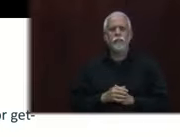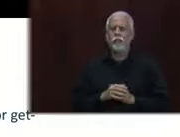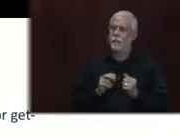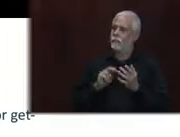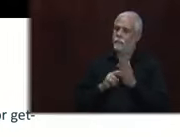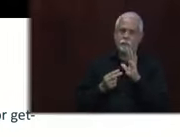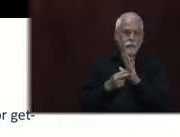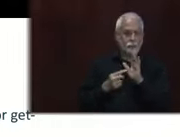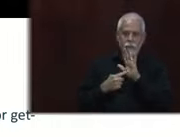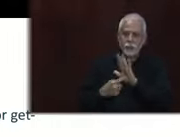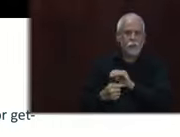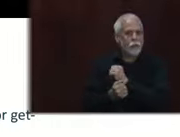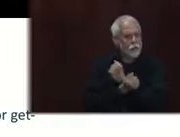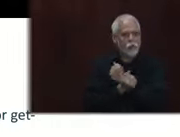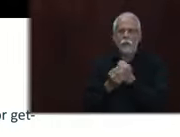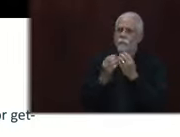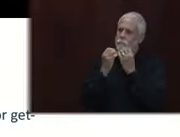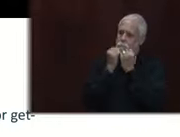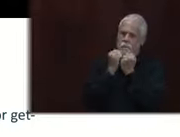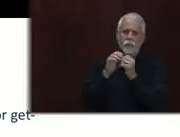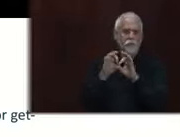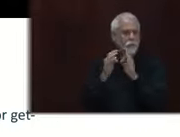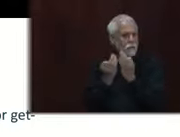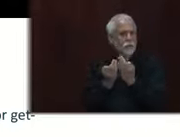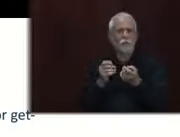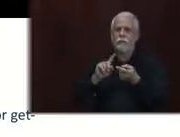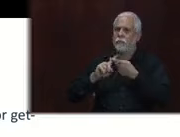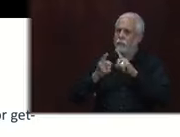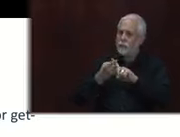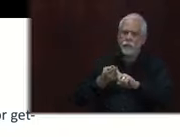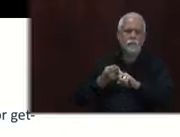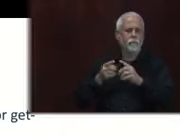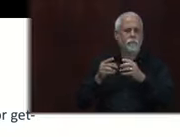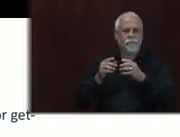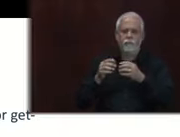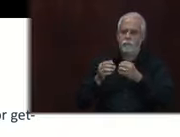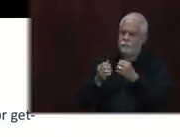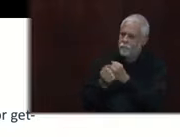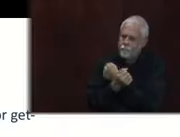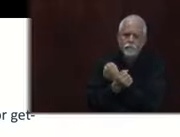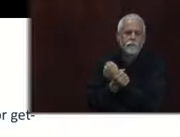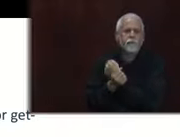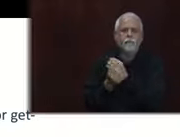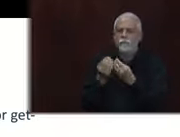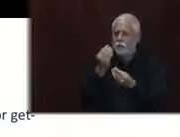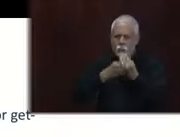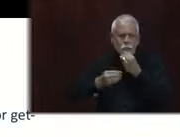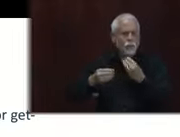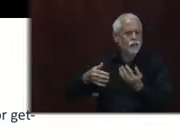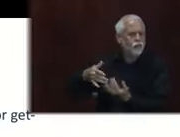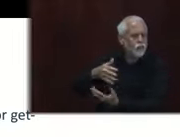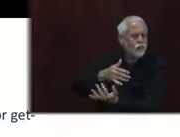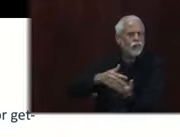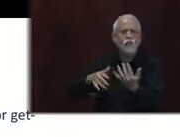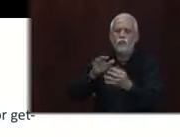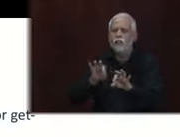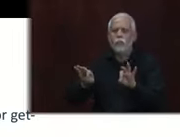meant showing our love and appreciation for our families and our friends and other loved ones with food and fellowship.